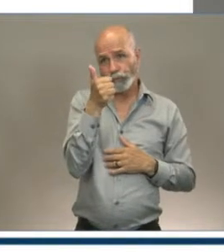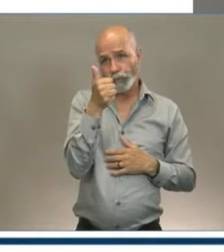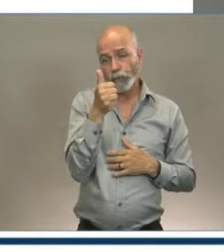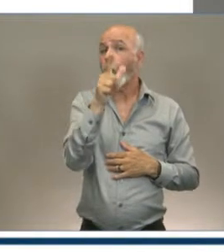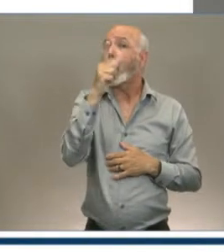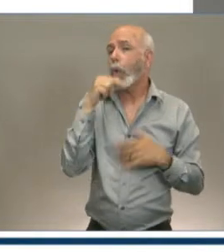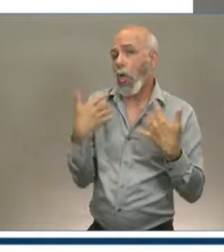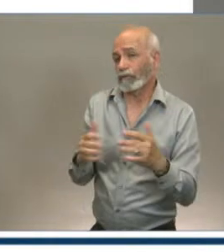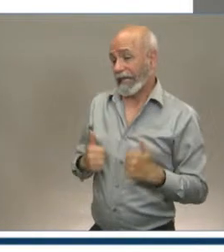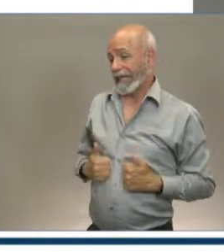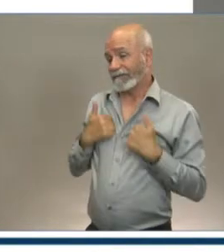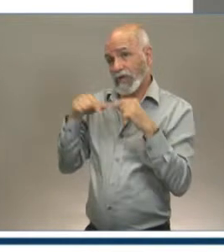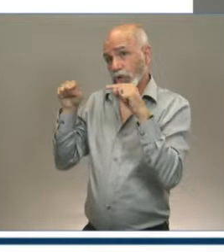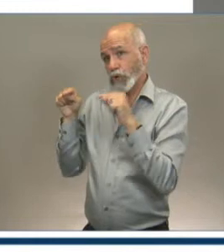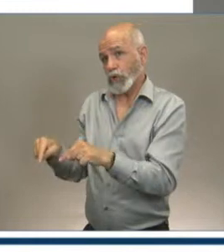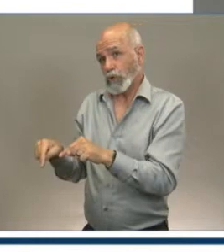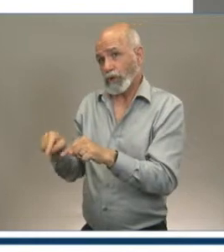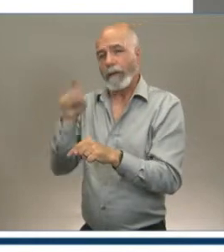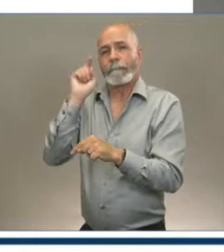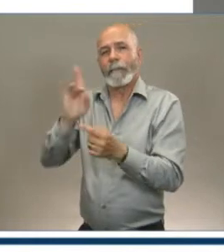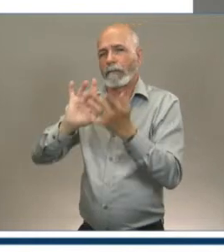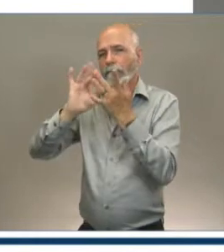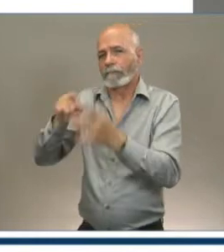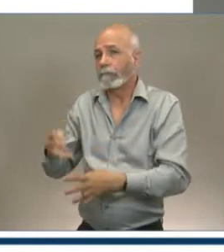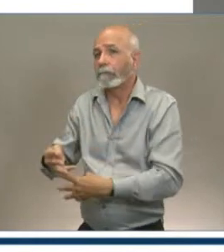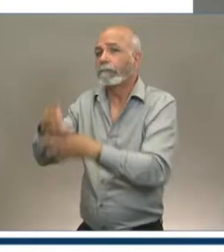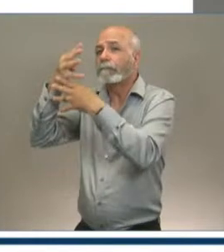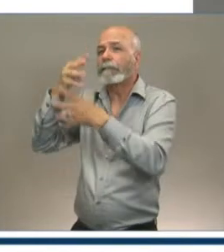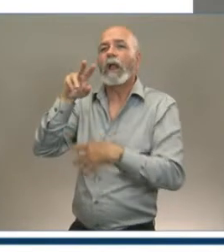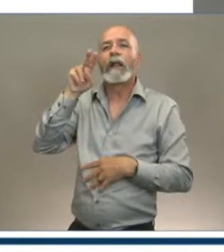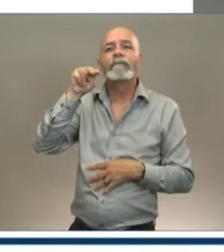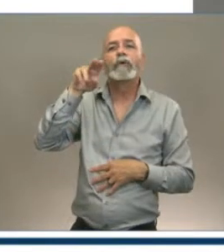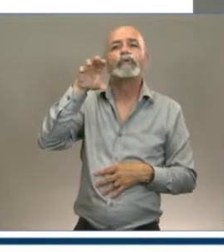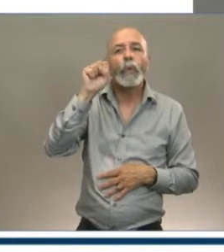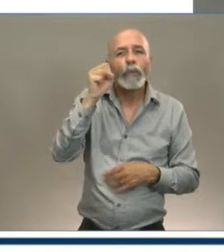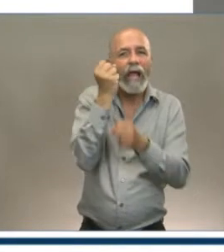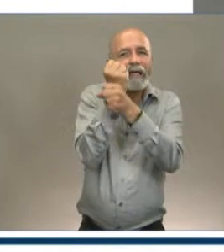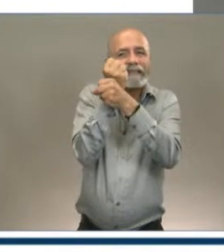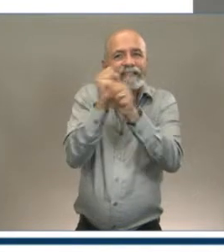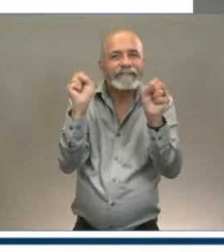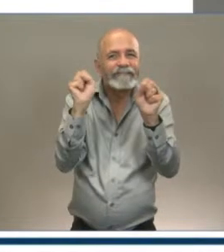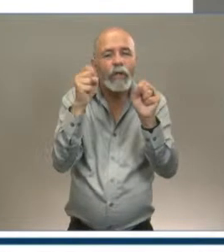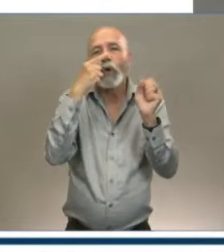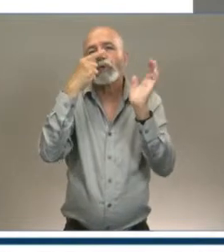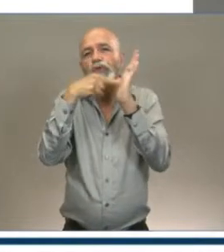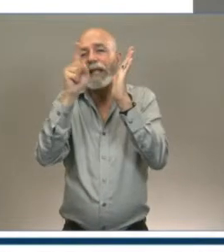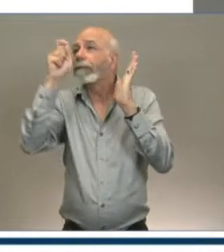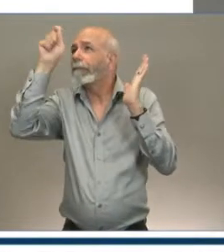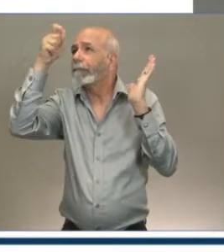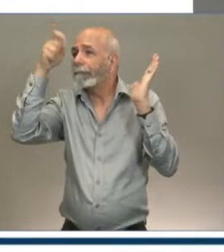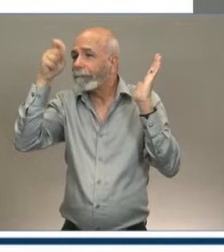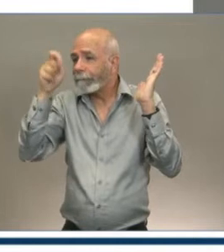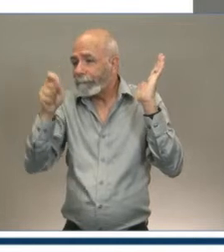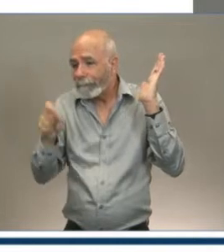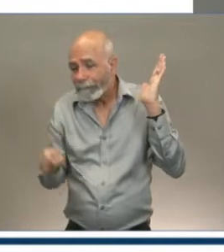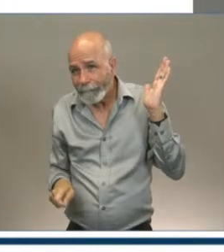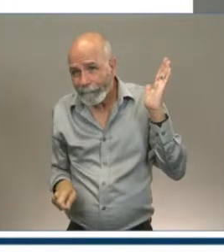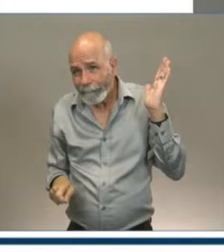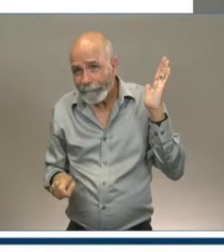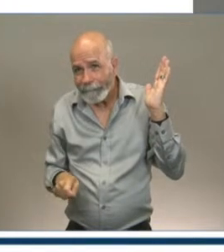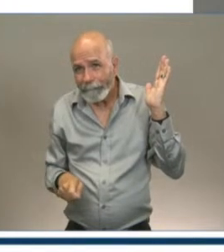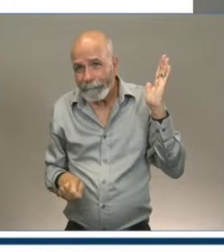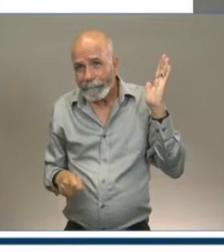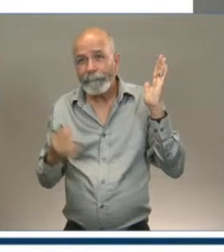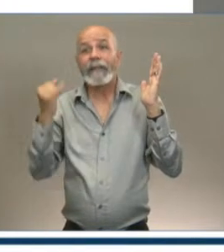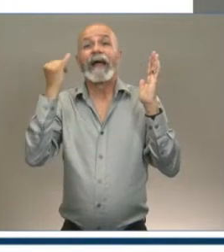Safe Check-In online will not have to wait 3 days for approval. You will get an automatic approval